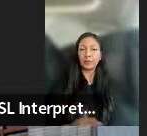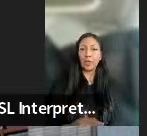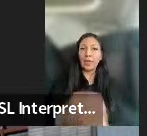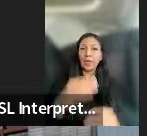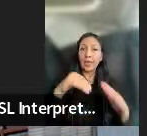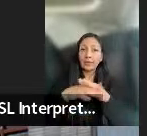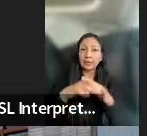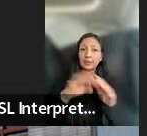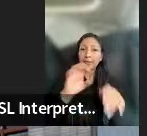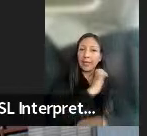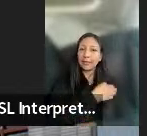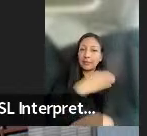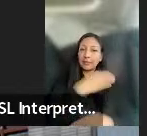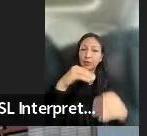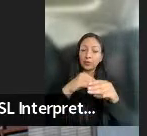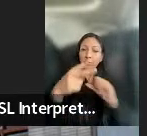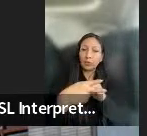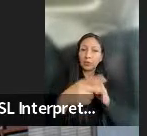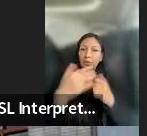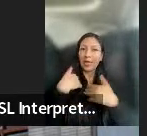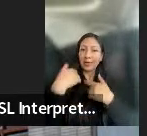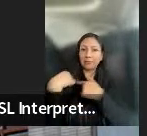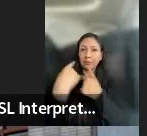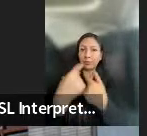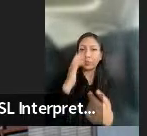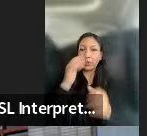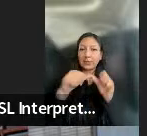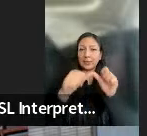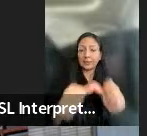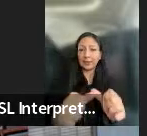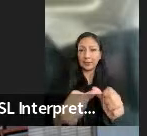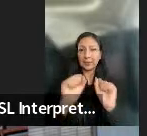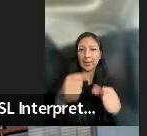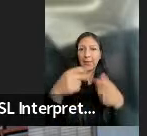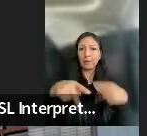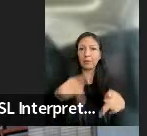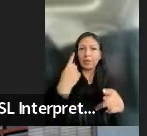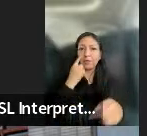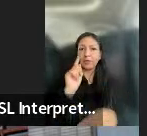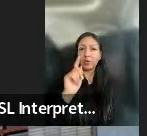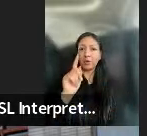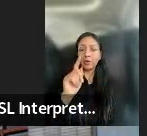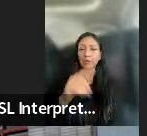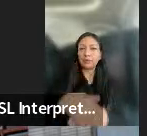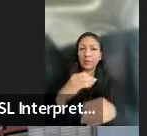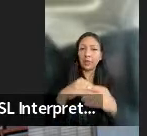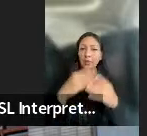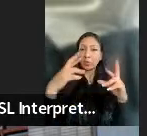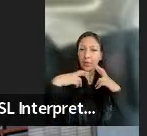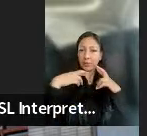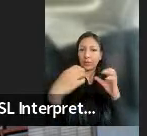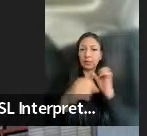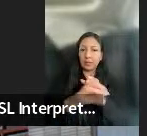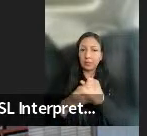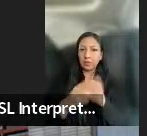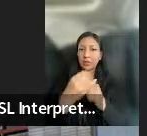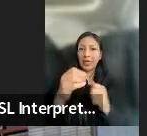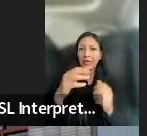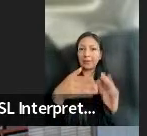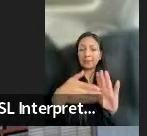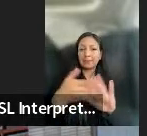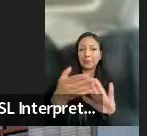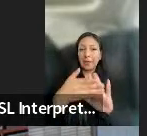energy storage has been and will continue to be permitted as of right in residence, commercial, and manufacturing